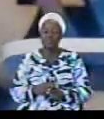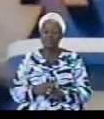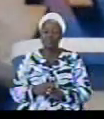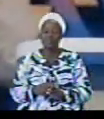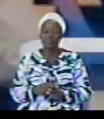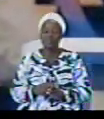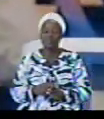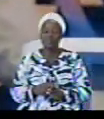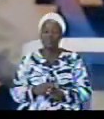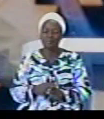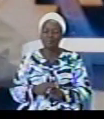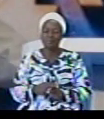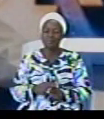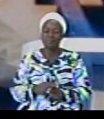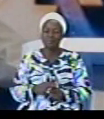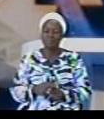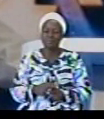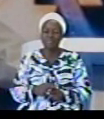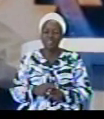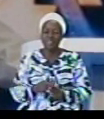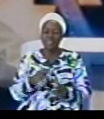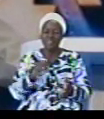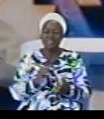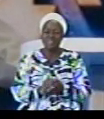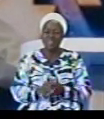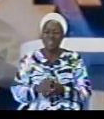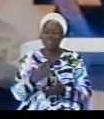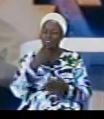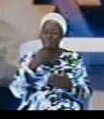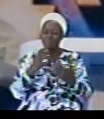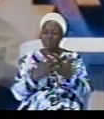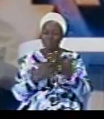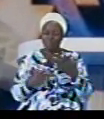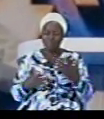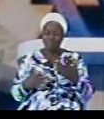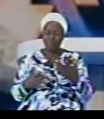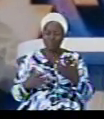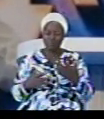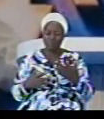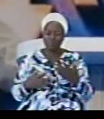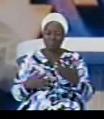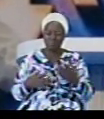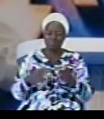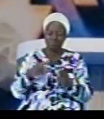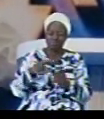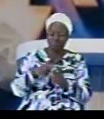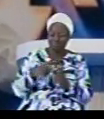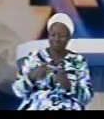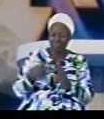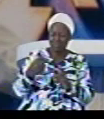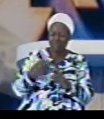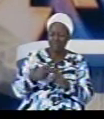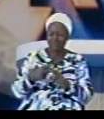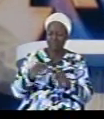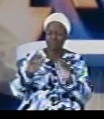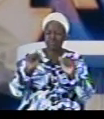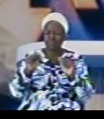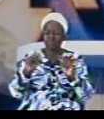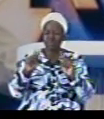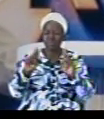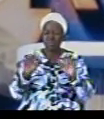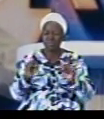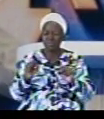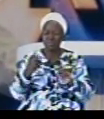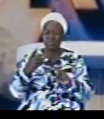Pile an issue of blood, either from the anus of blood, from the mouth of